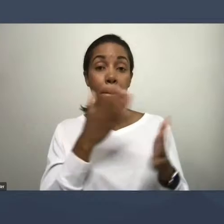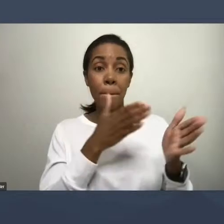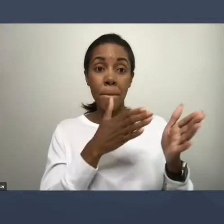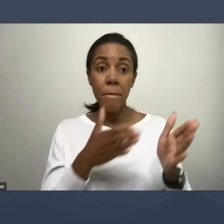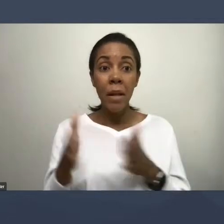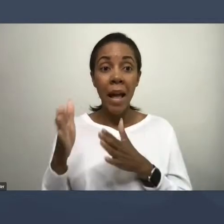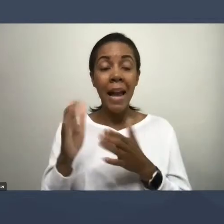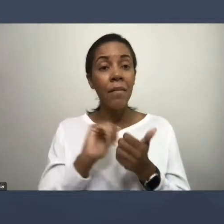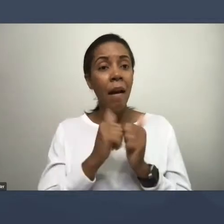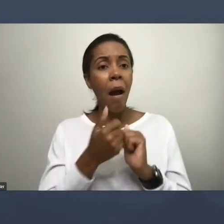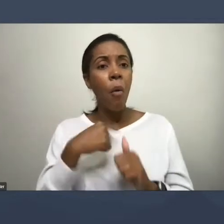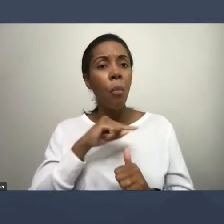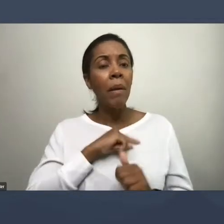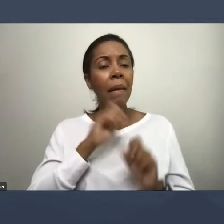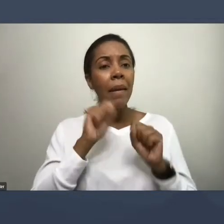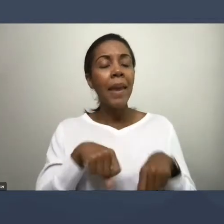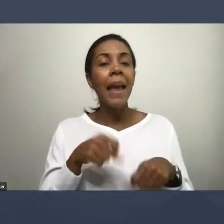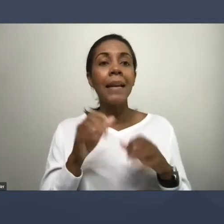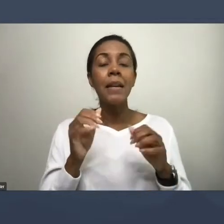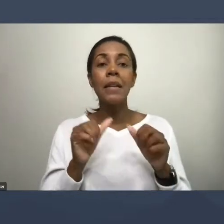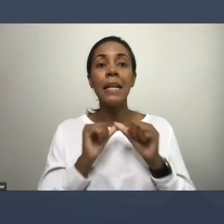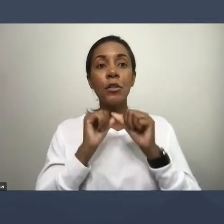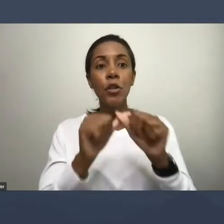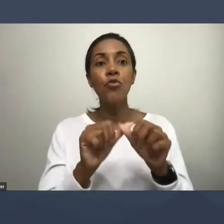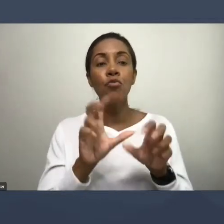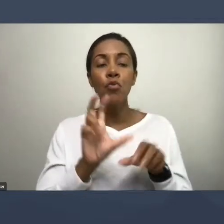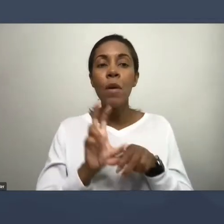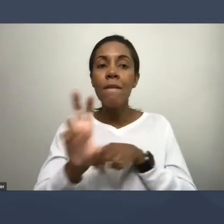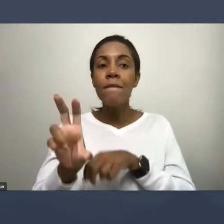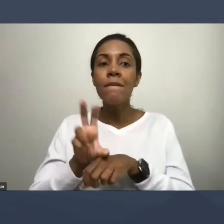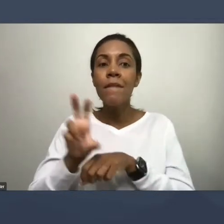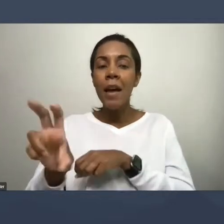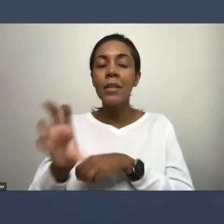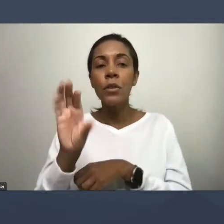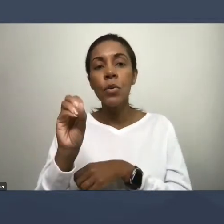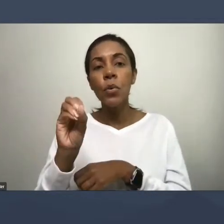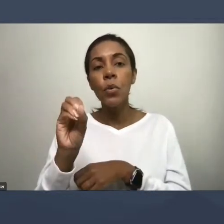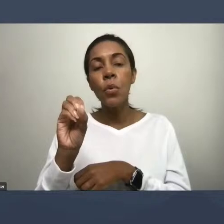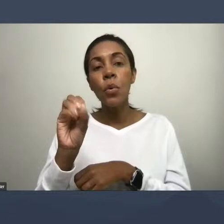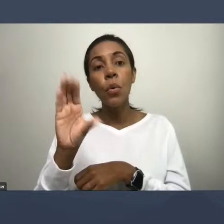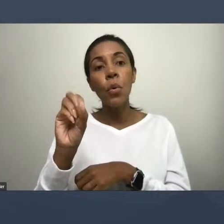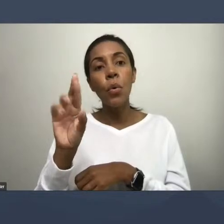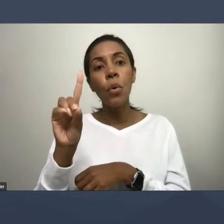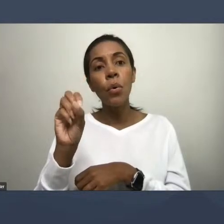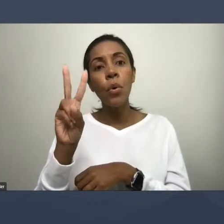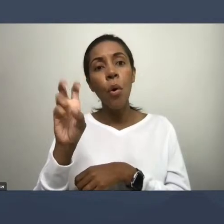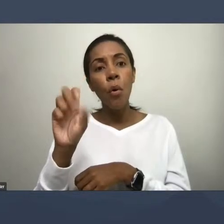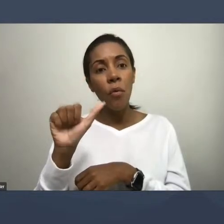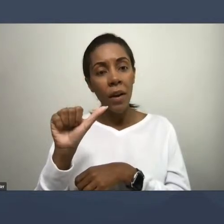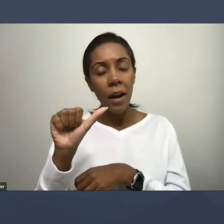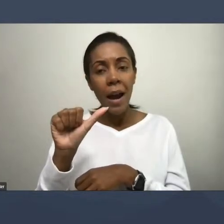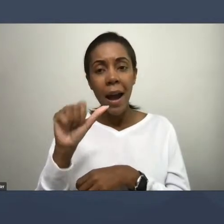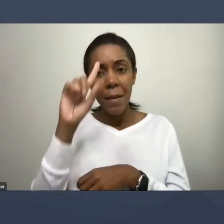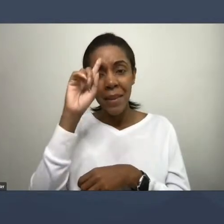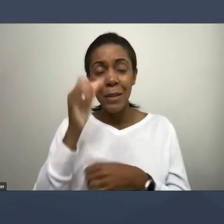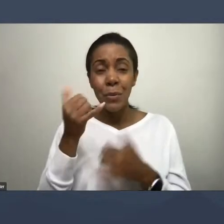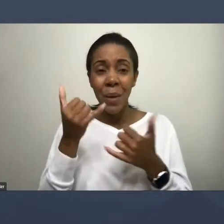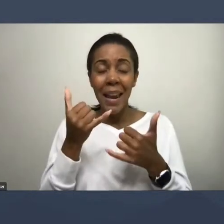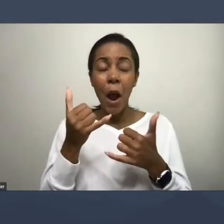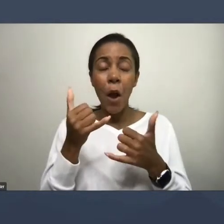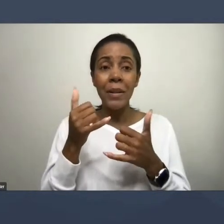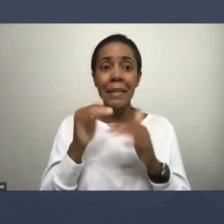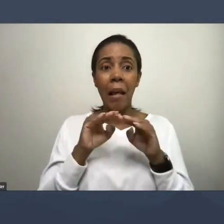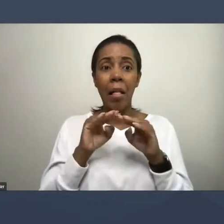we can continue to invest in Cordova to stabilize that neighborhood, because it's in an inflection point in its life